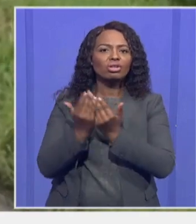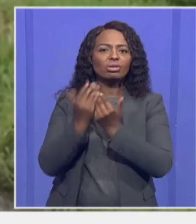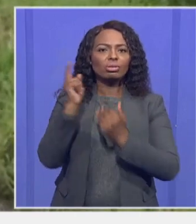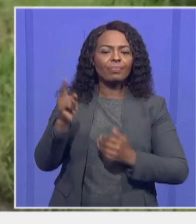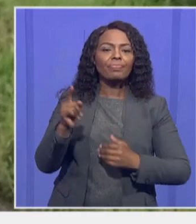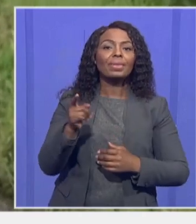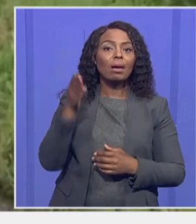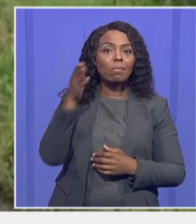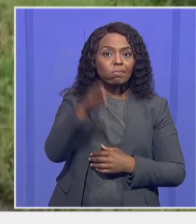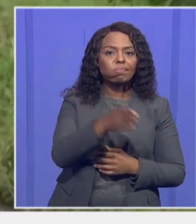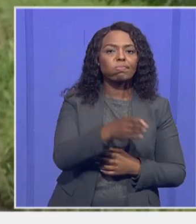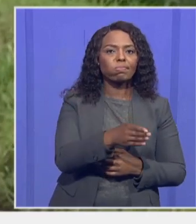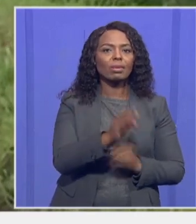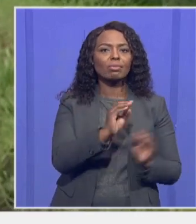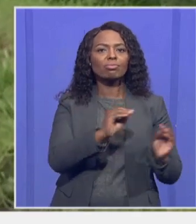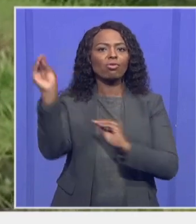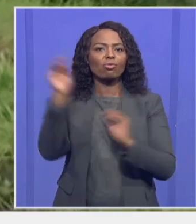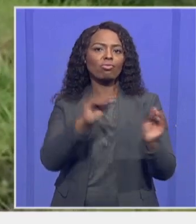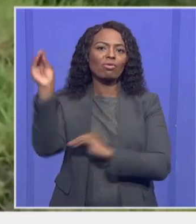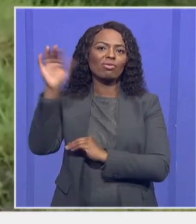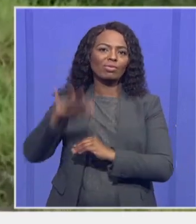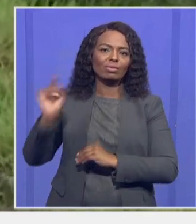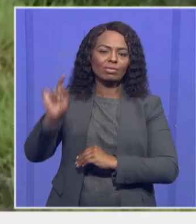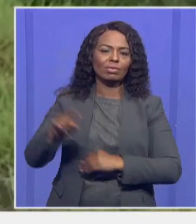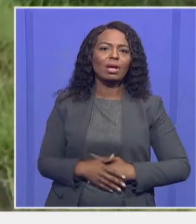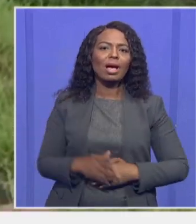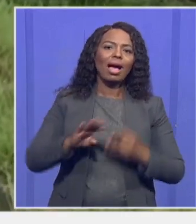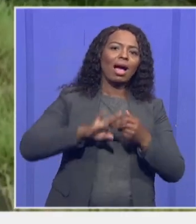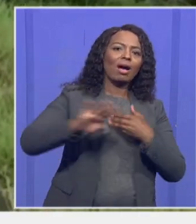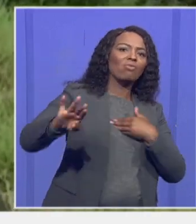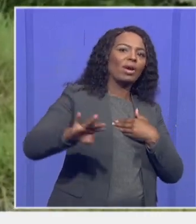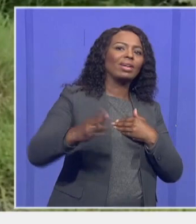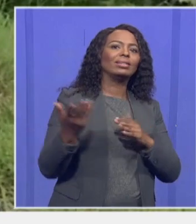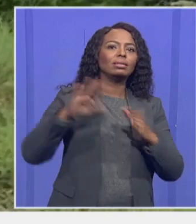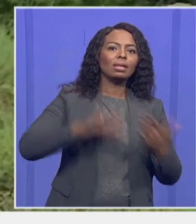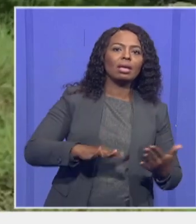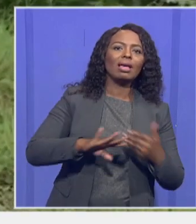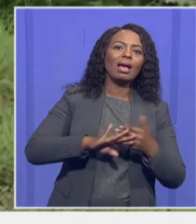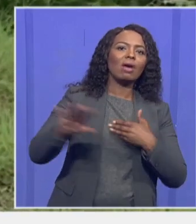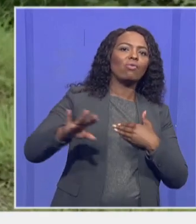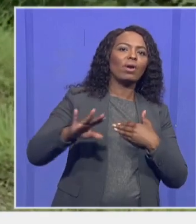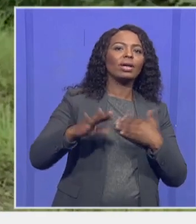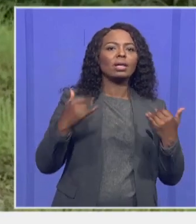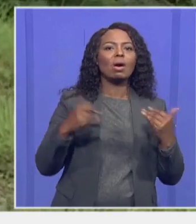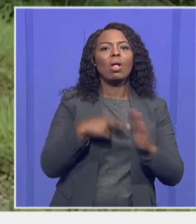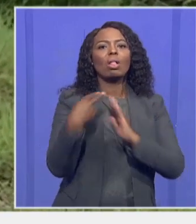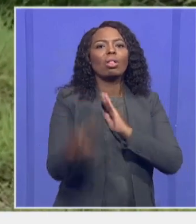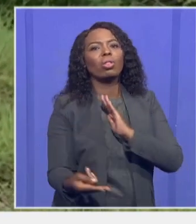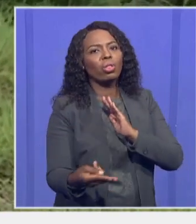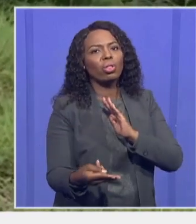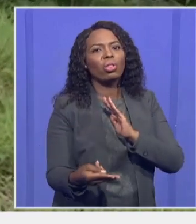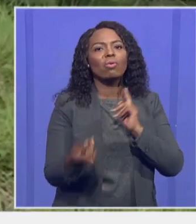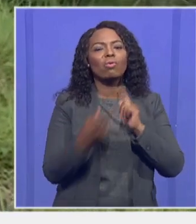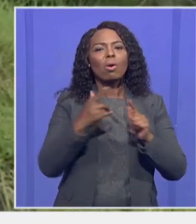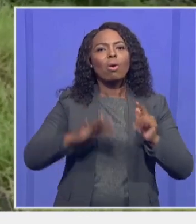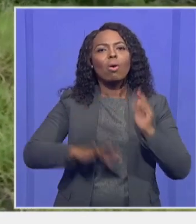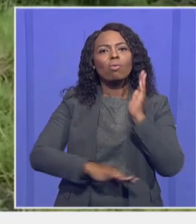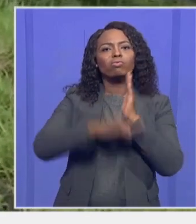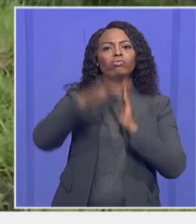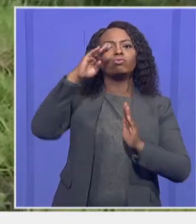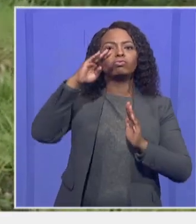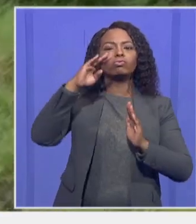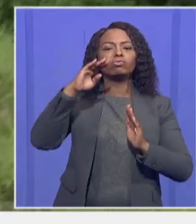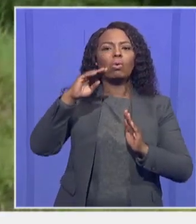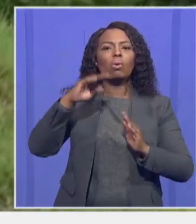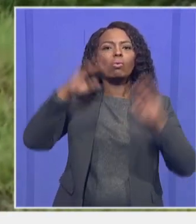more deaths or to avoid any more people getting swept away by the water as the rain continues to fall. We also heard